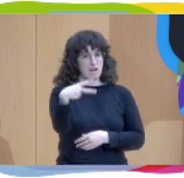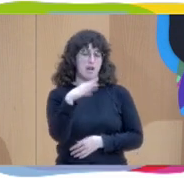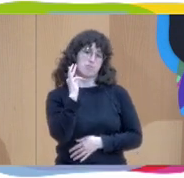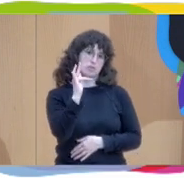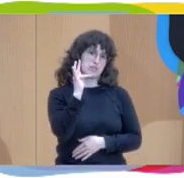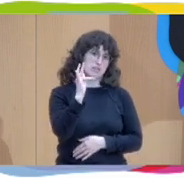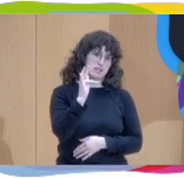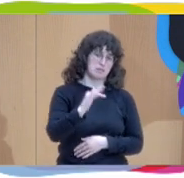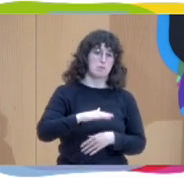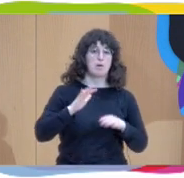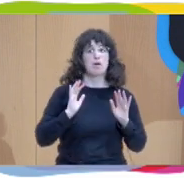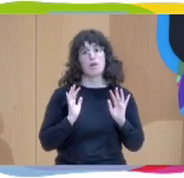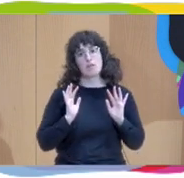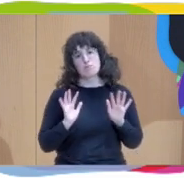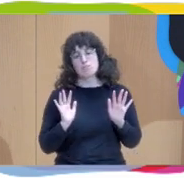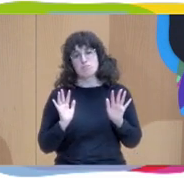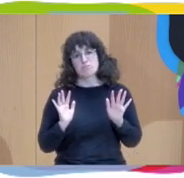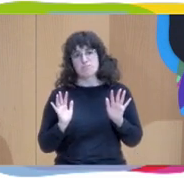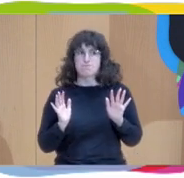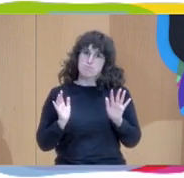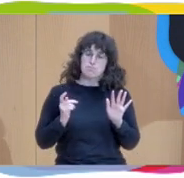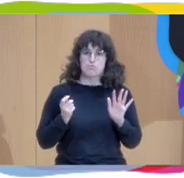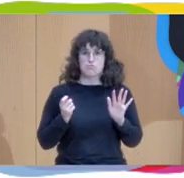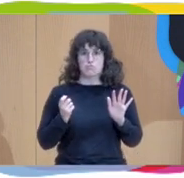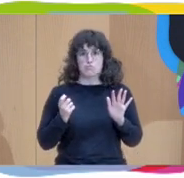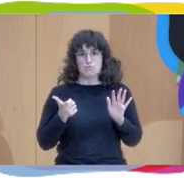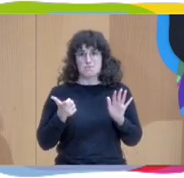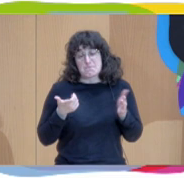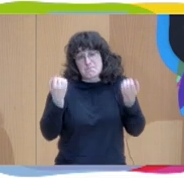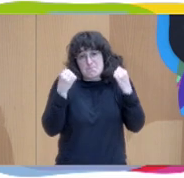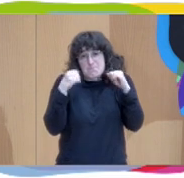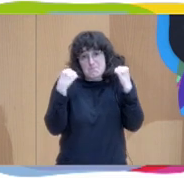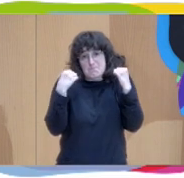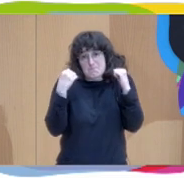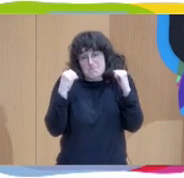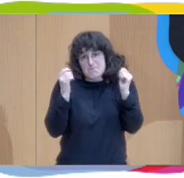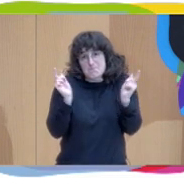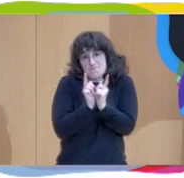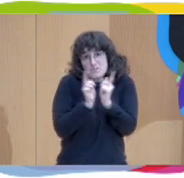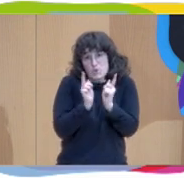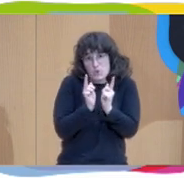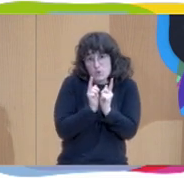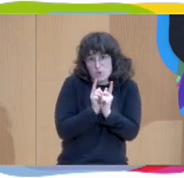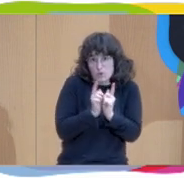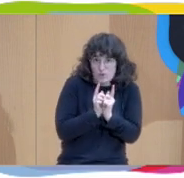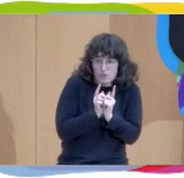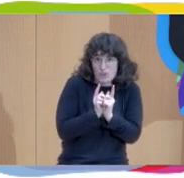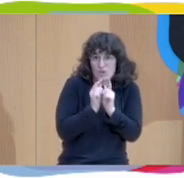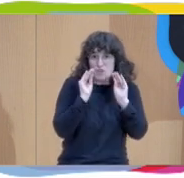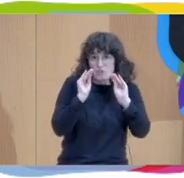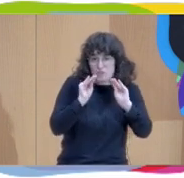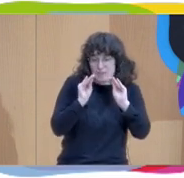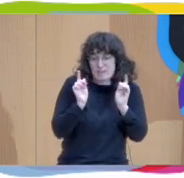Although it was a short training, the attendees said that it provided enough